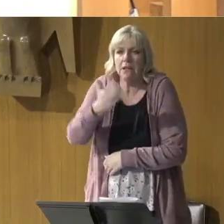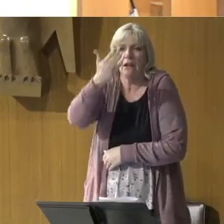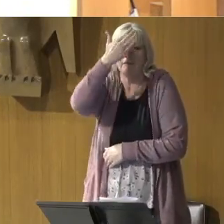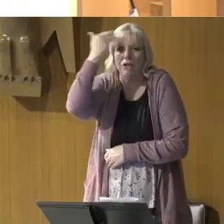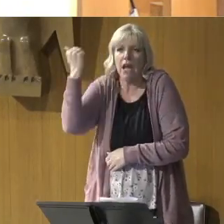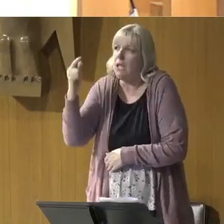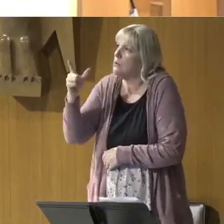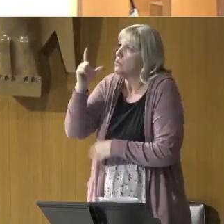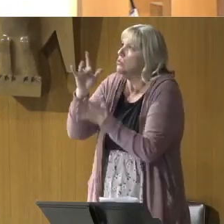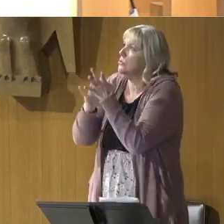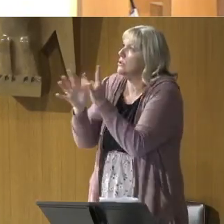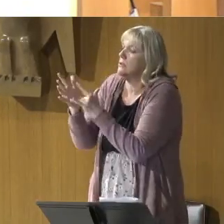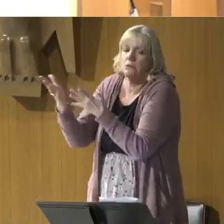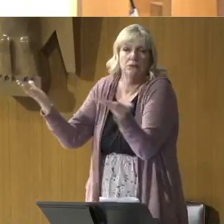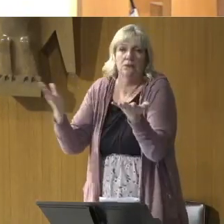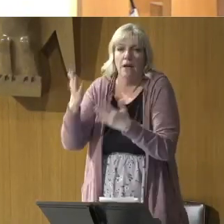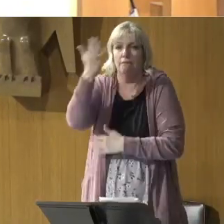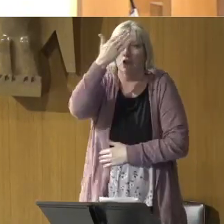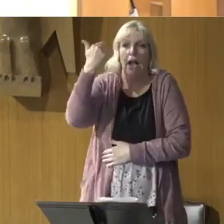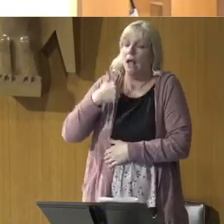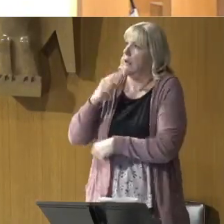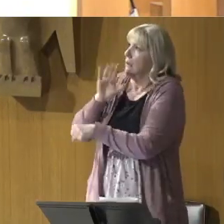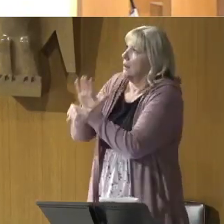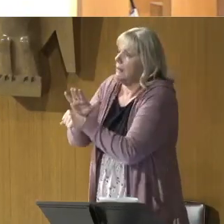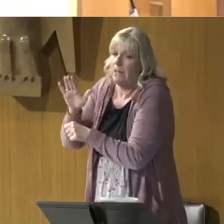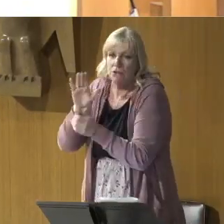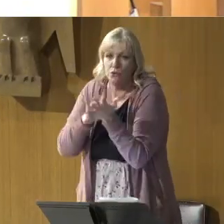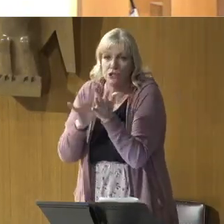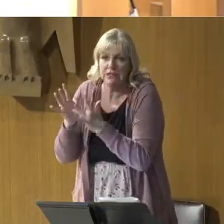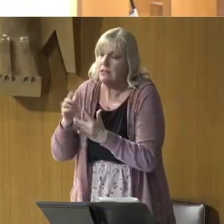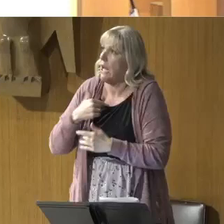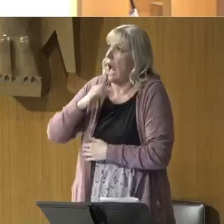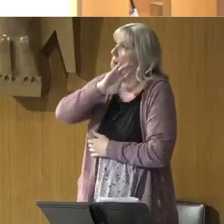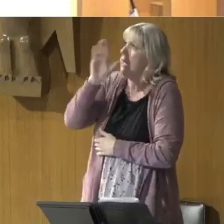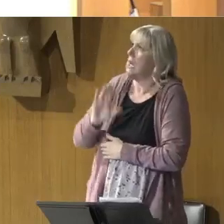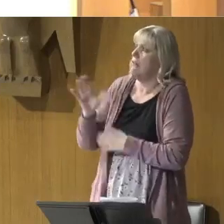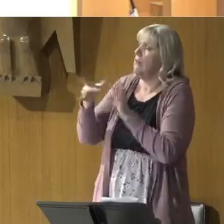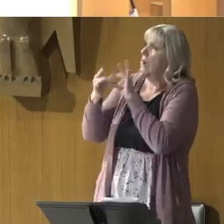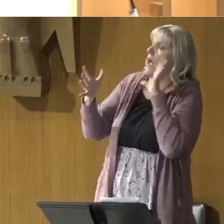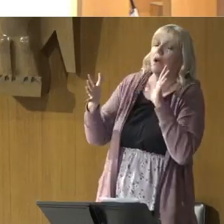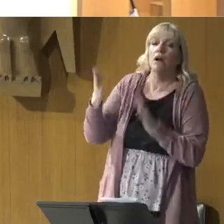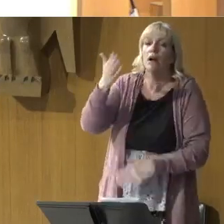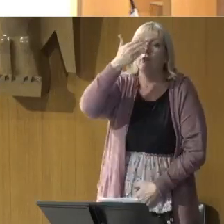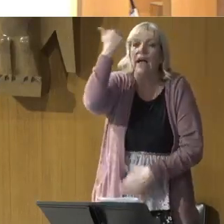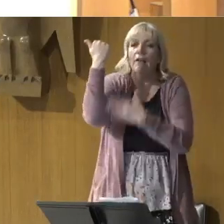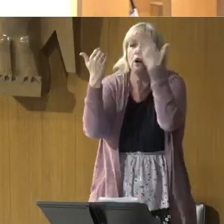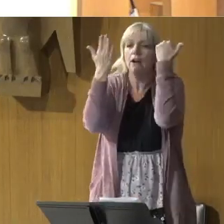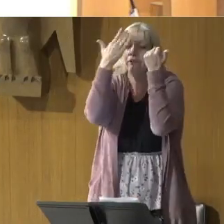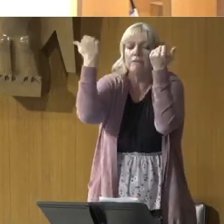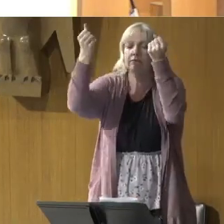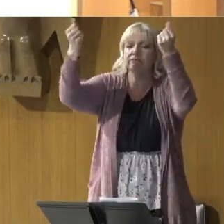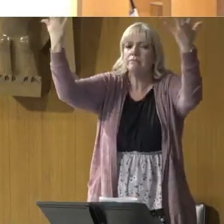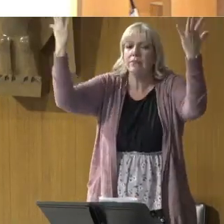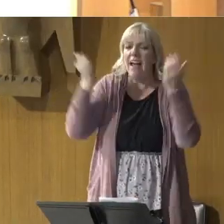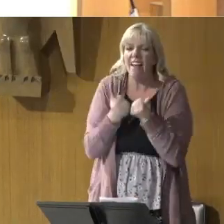prediction. He forgets his commitment to Jesus that he will never fall away. He just forgets everything.